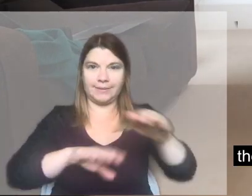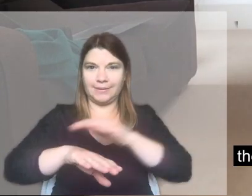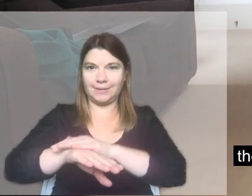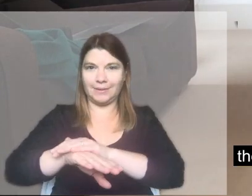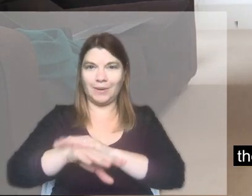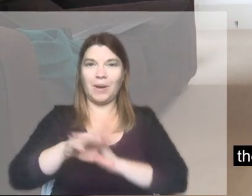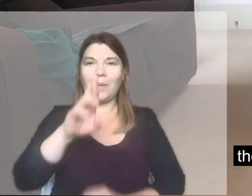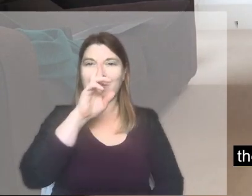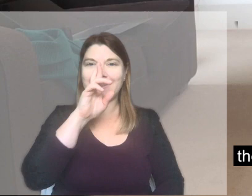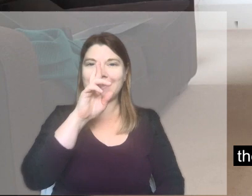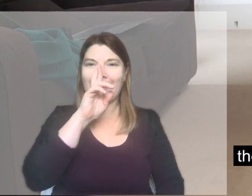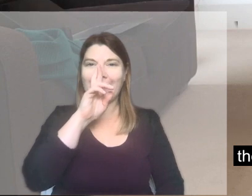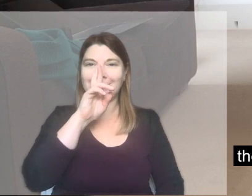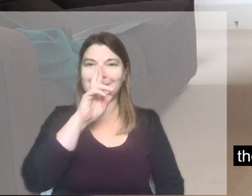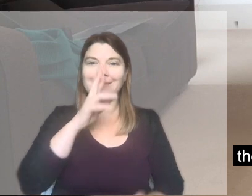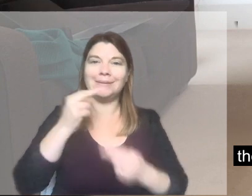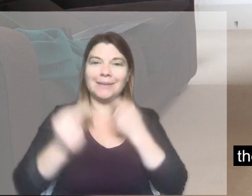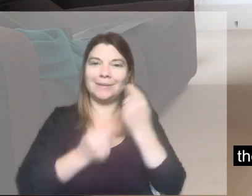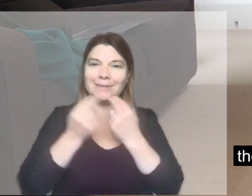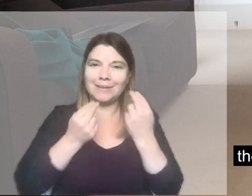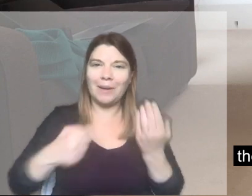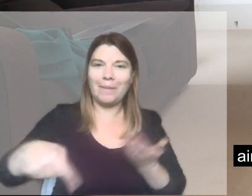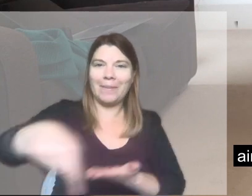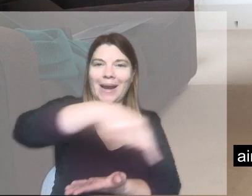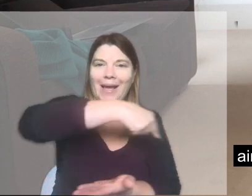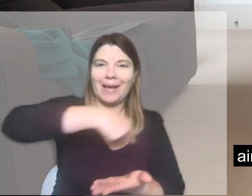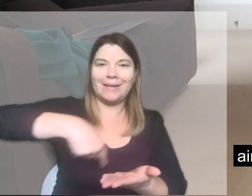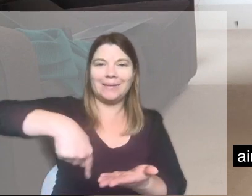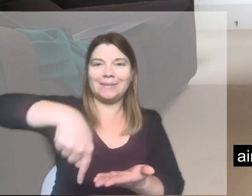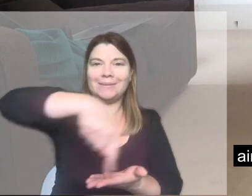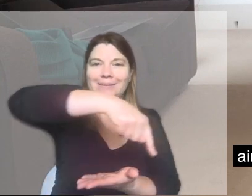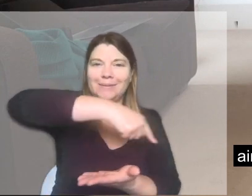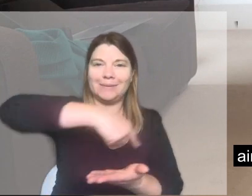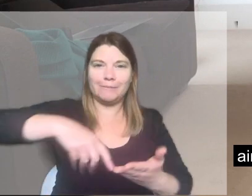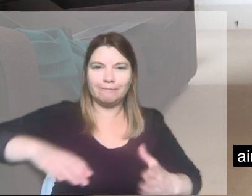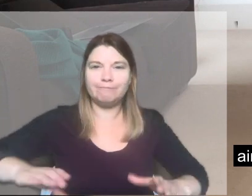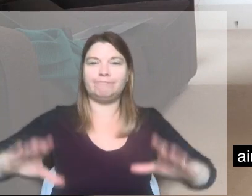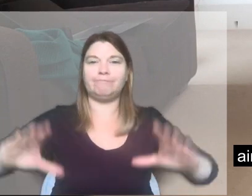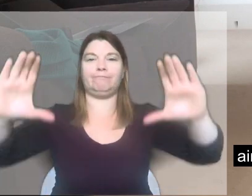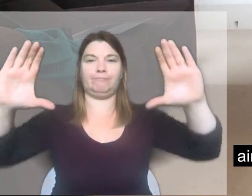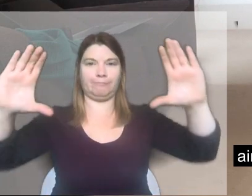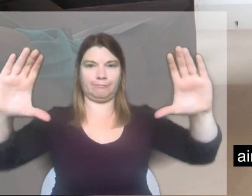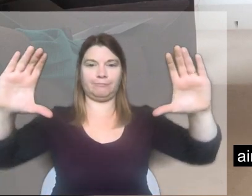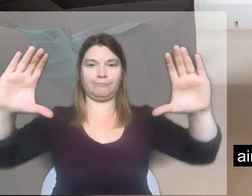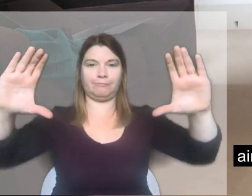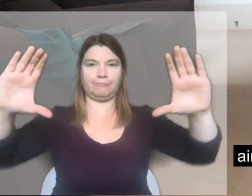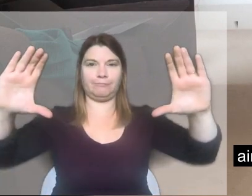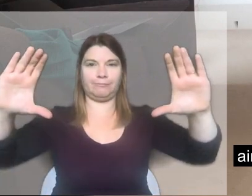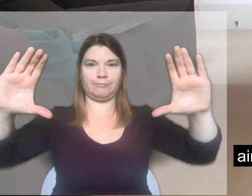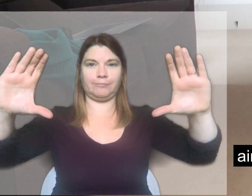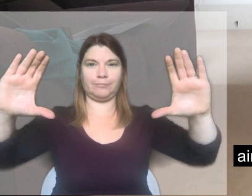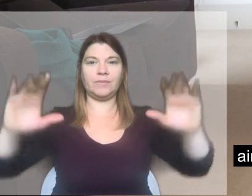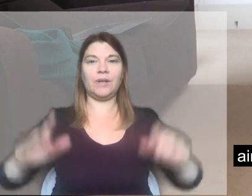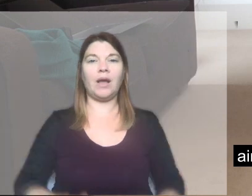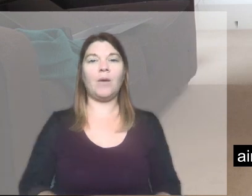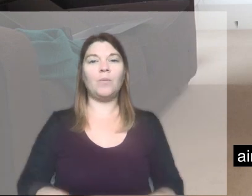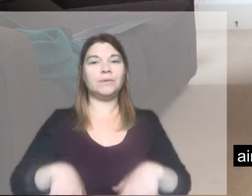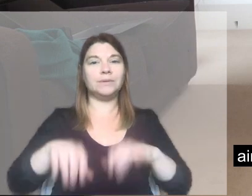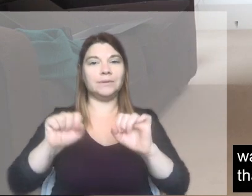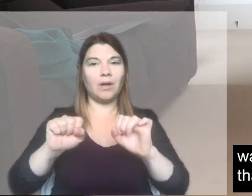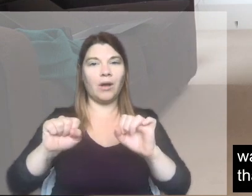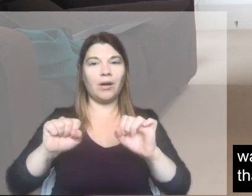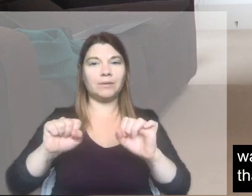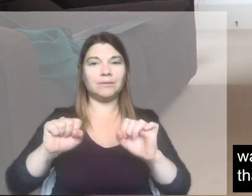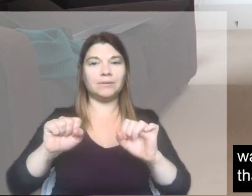almost like there's a dinner plate suspended in the air above us, of course. Sorry, not above us, in front of us. And